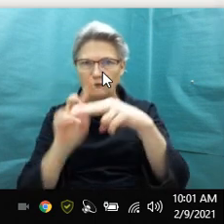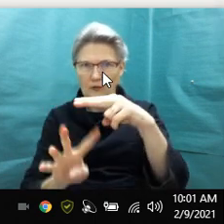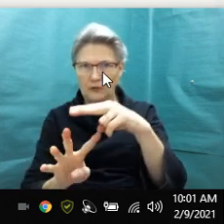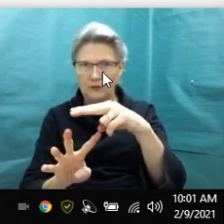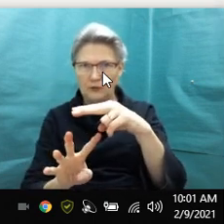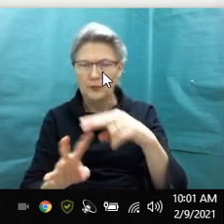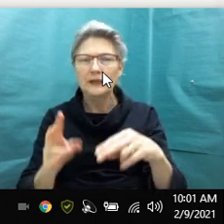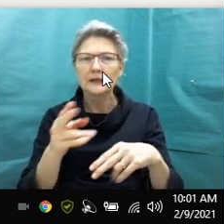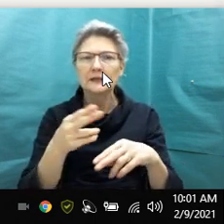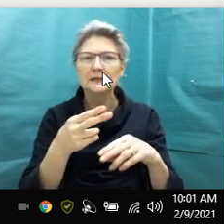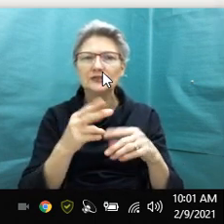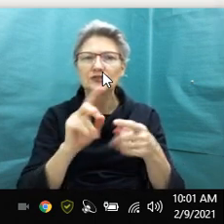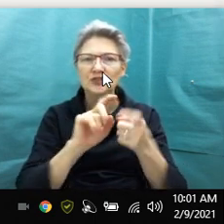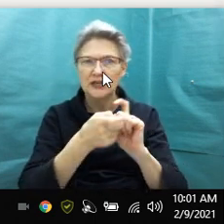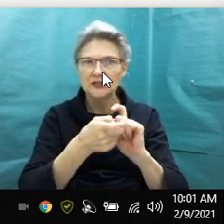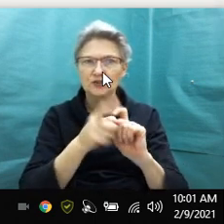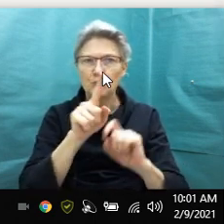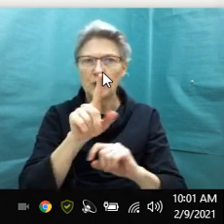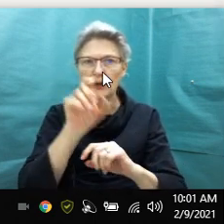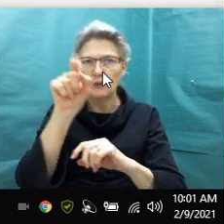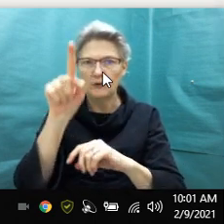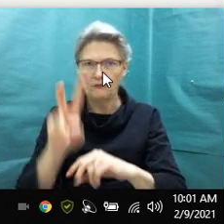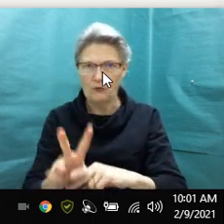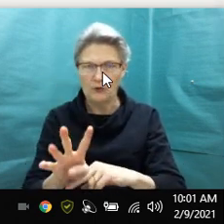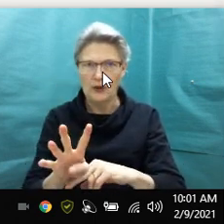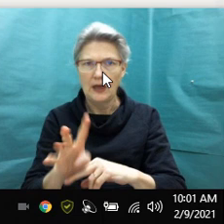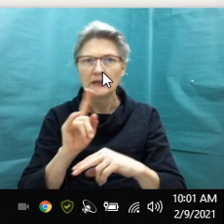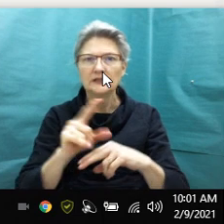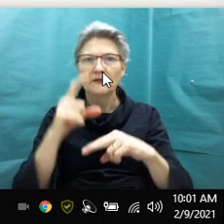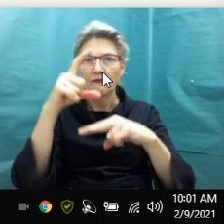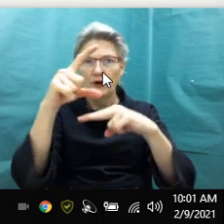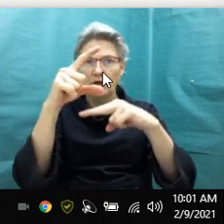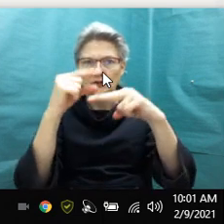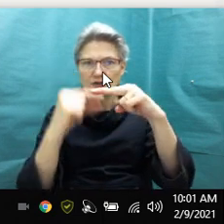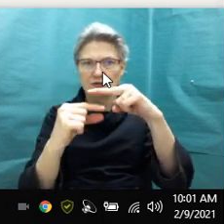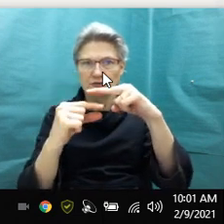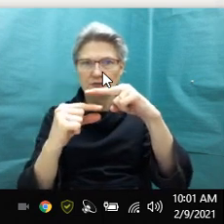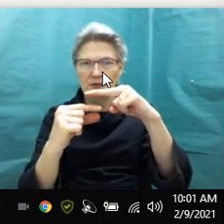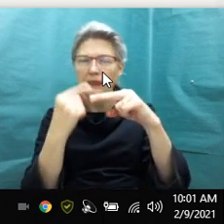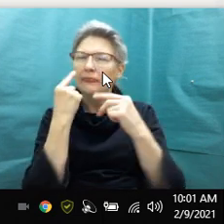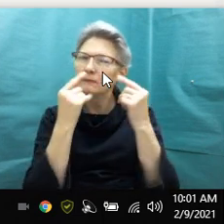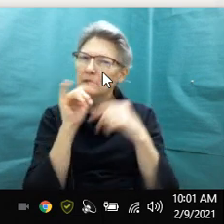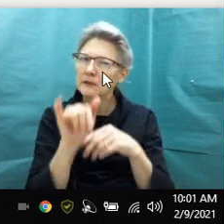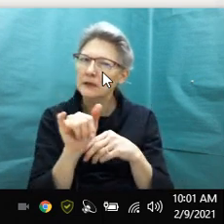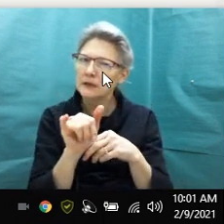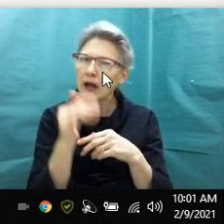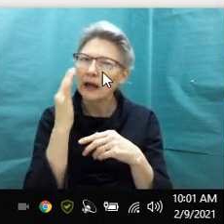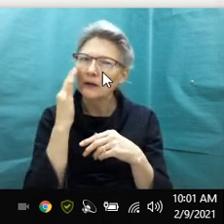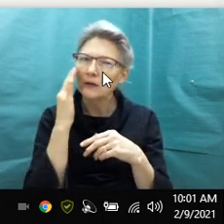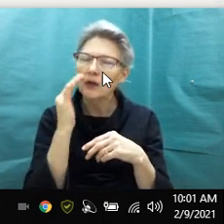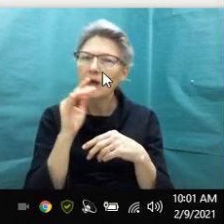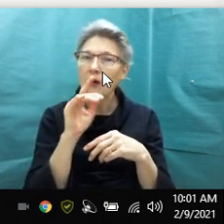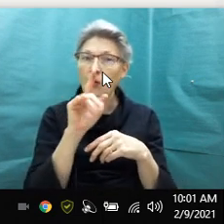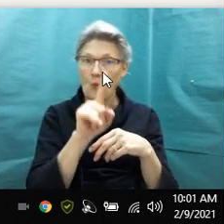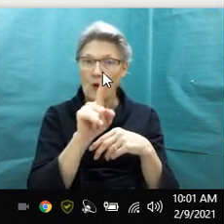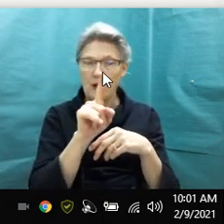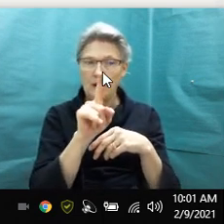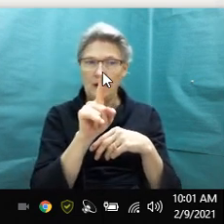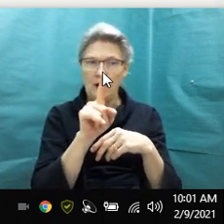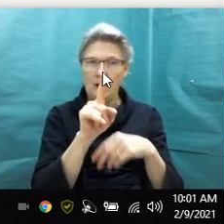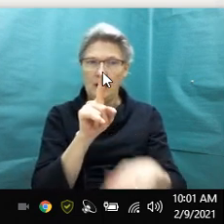can rename 1 1/4 as a fraction. Well, let's think about that. I know that